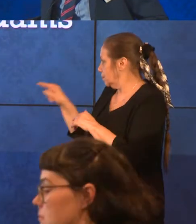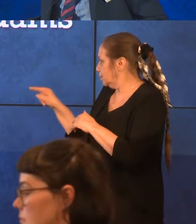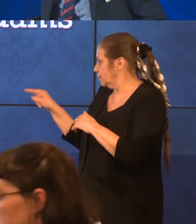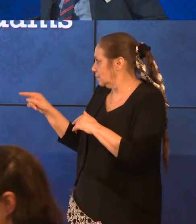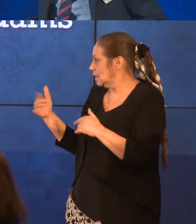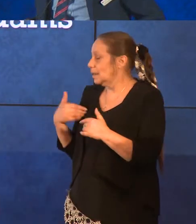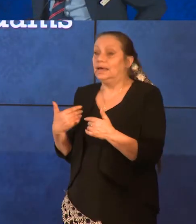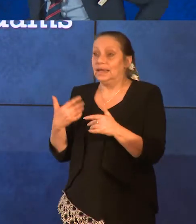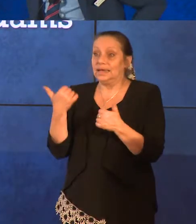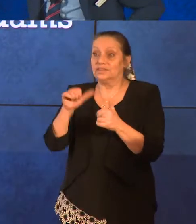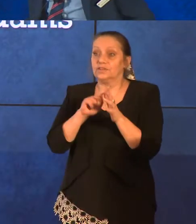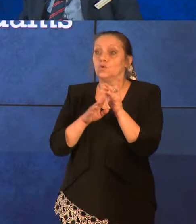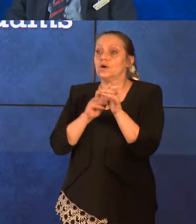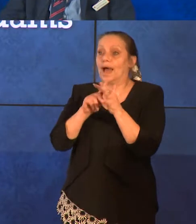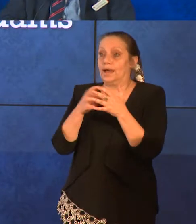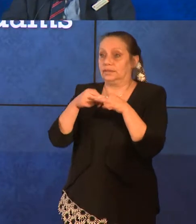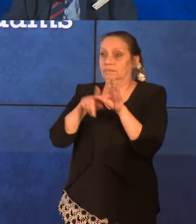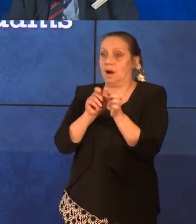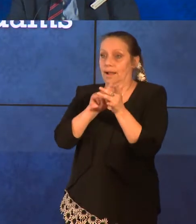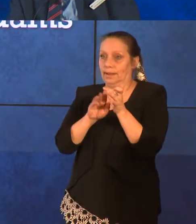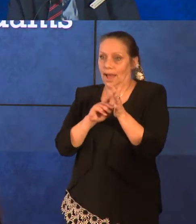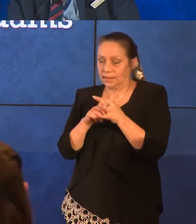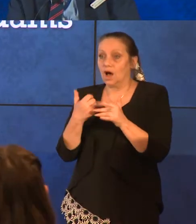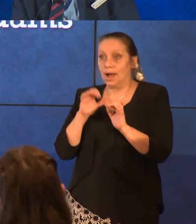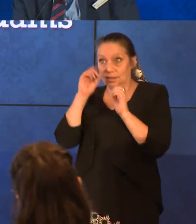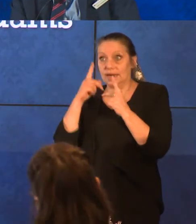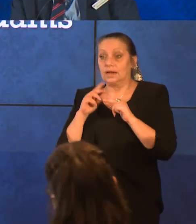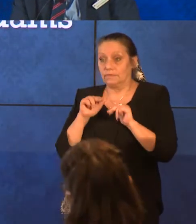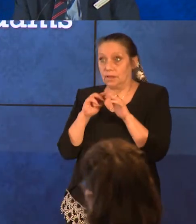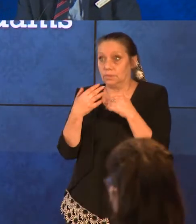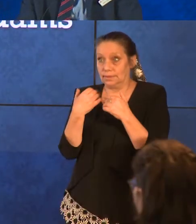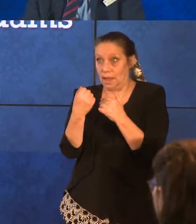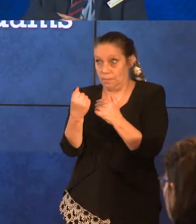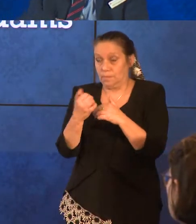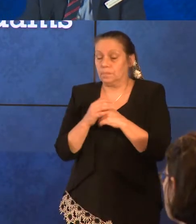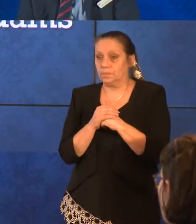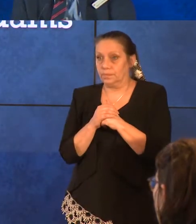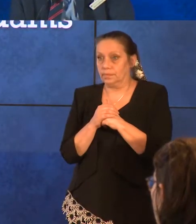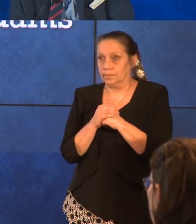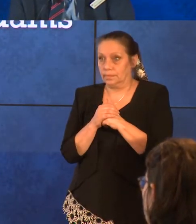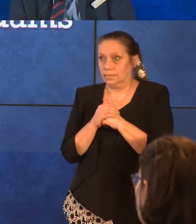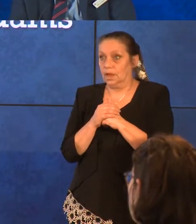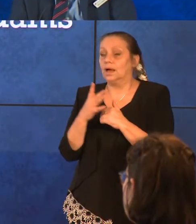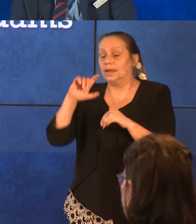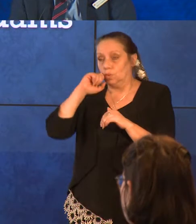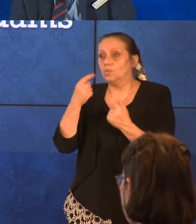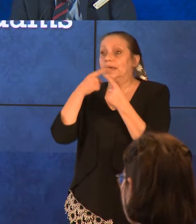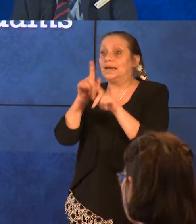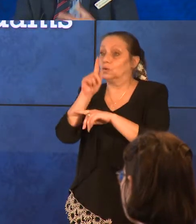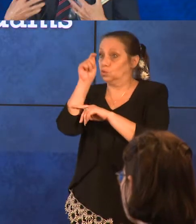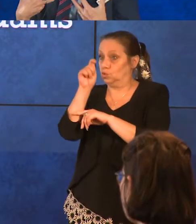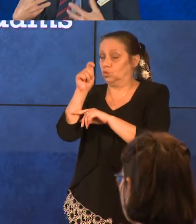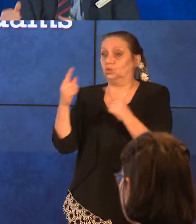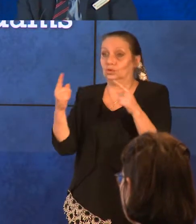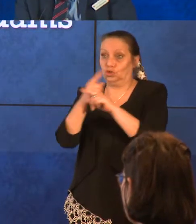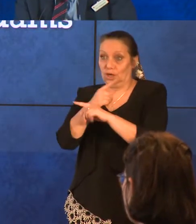still remains case-by-case. I understand there are some developments occurring that will be subject to be announced not too far away,